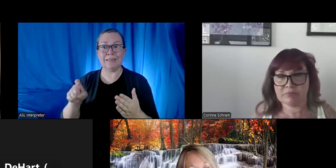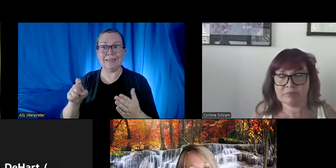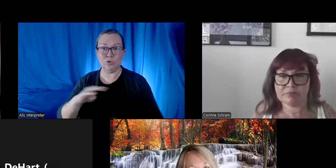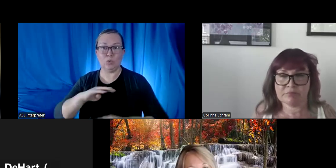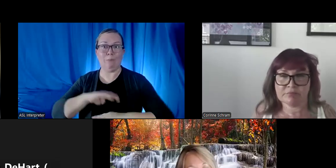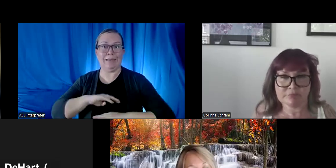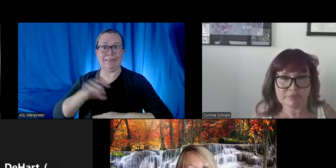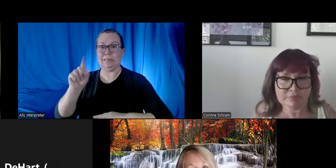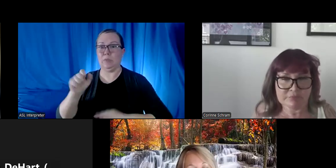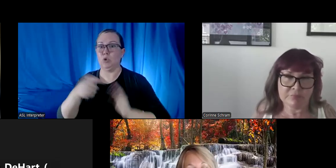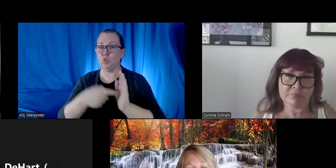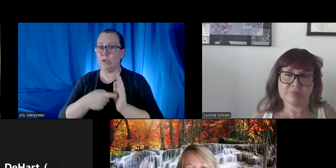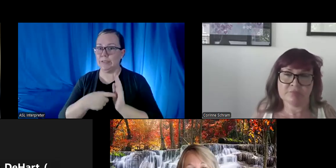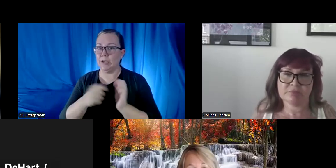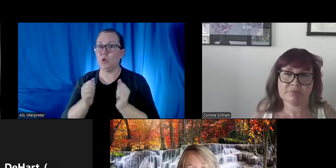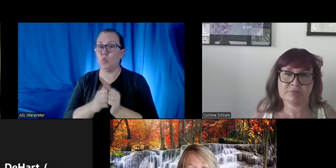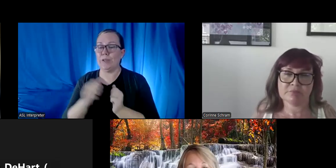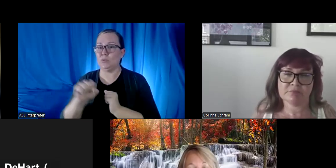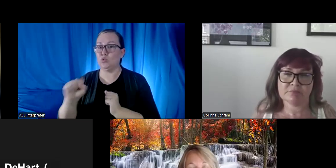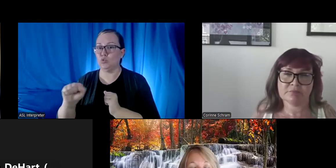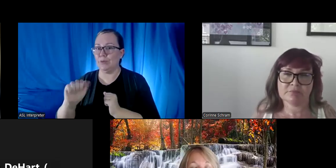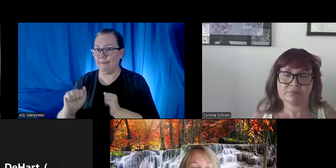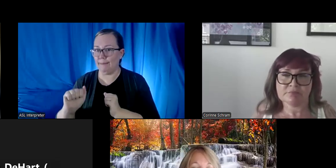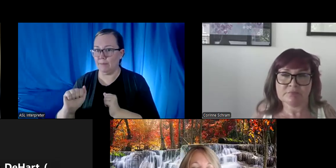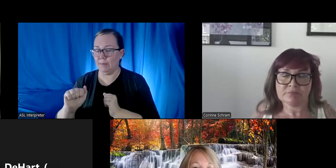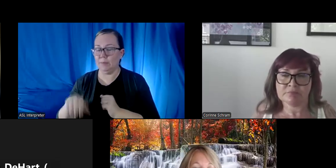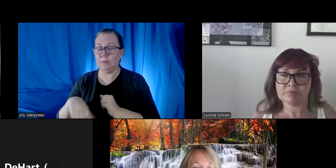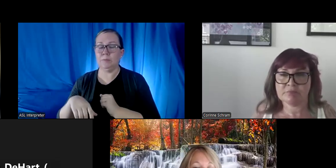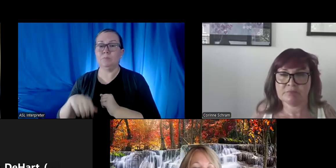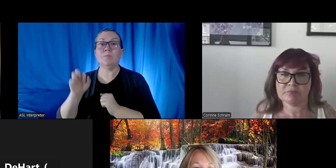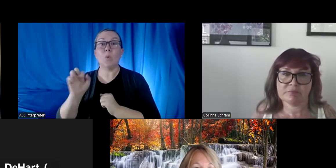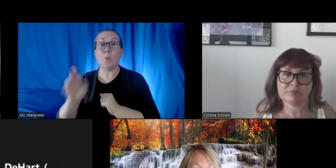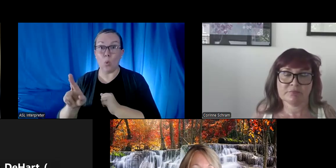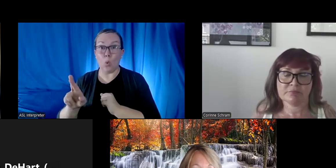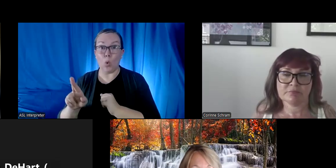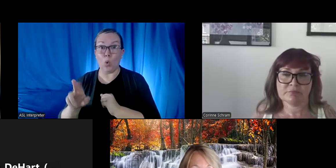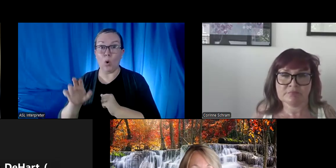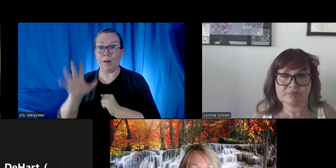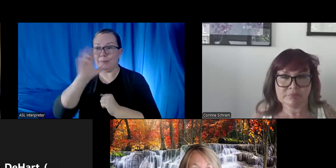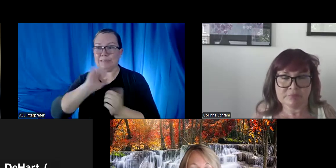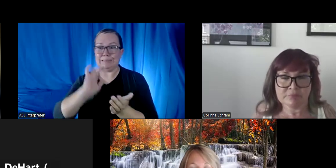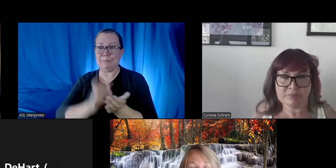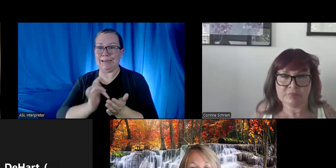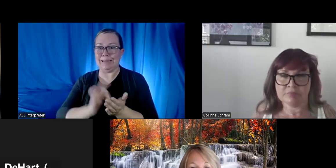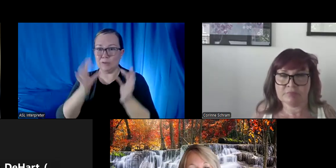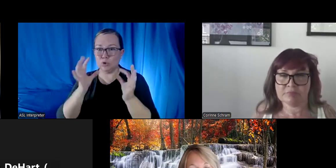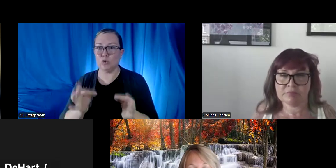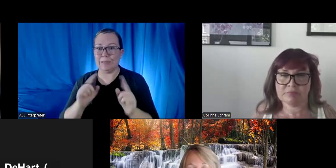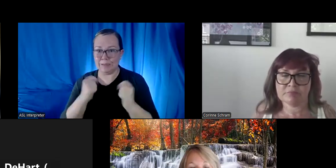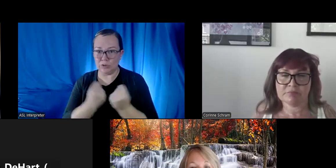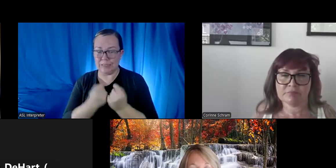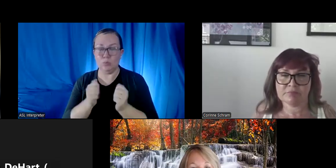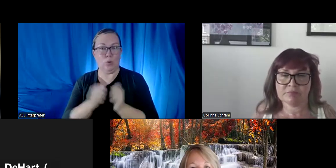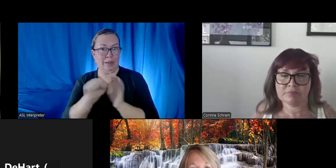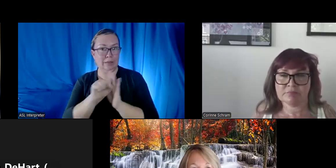disability criteria through the Social Security Administration or the presumptive Medicaid determination team with the state, which looks